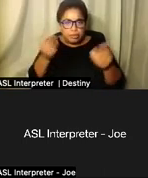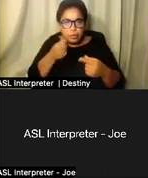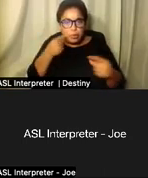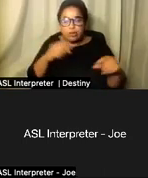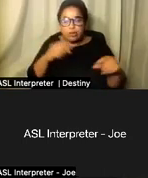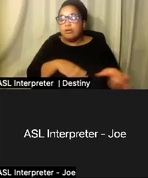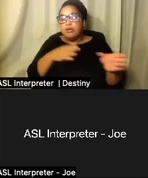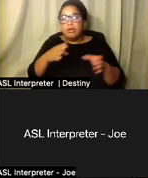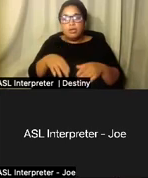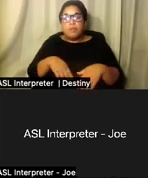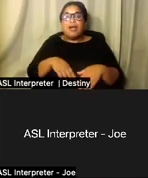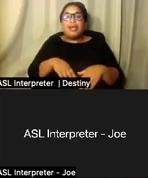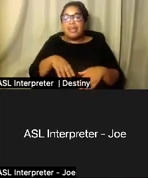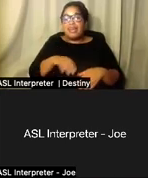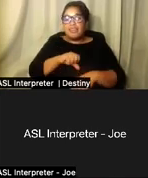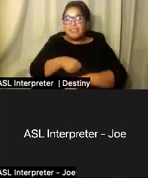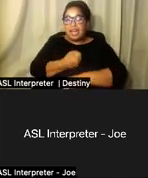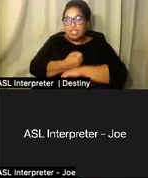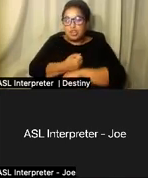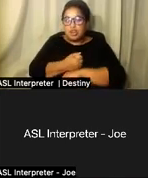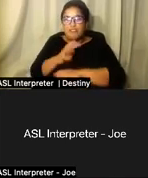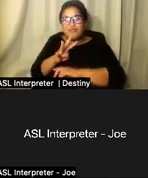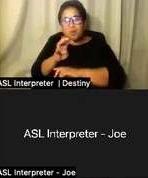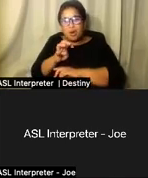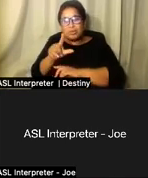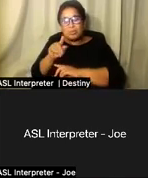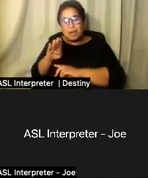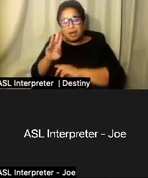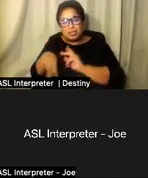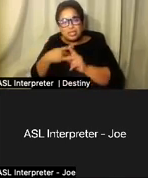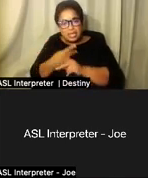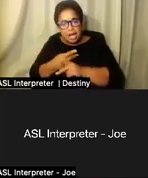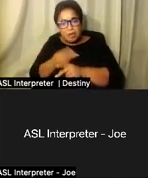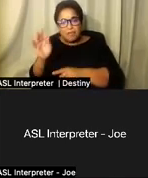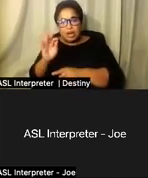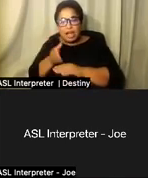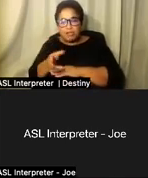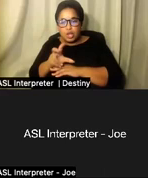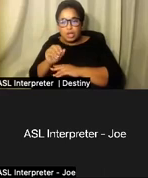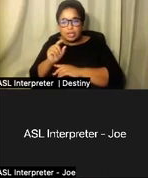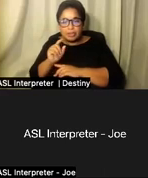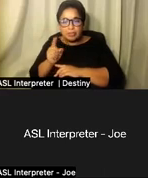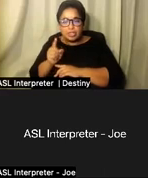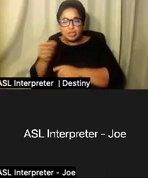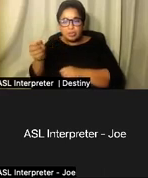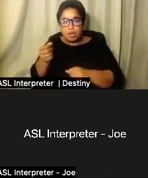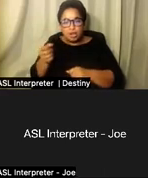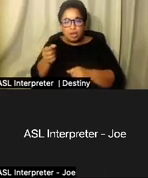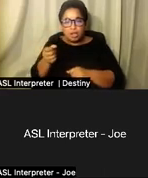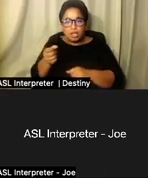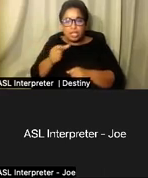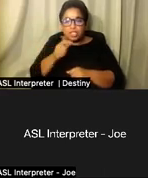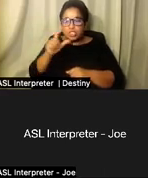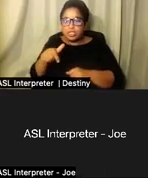that's recommended to hold a 400-pound piece of furniture, then after 30 minutes, when you pull on the strap, that fastener should